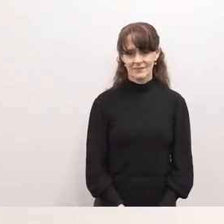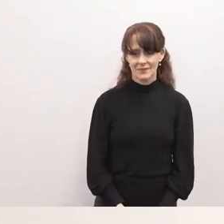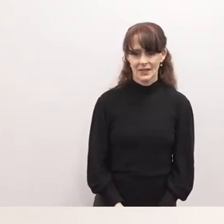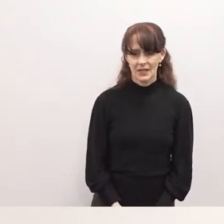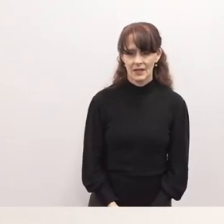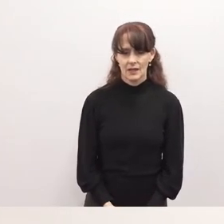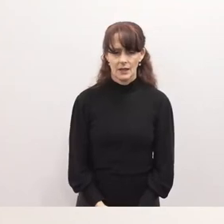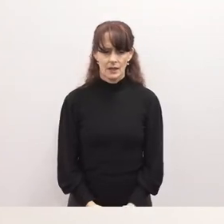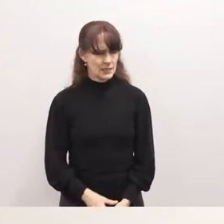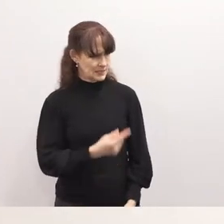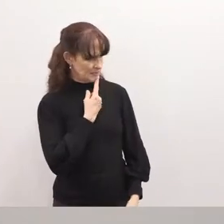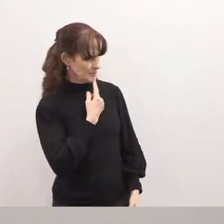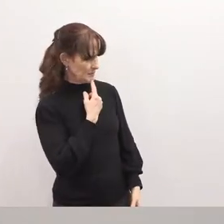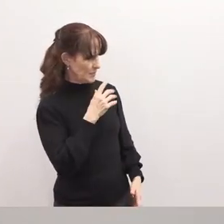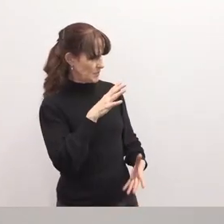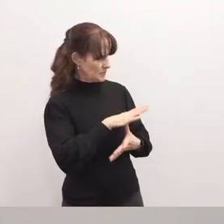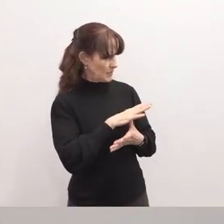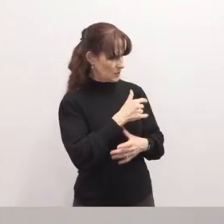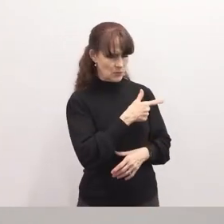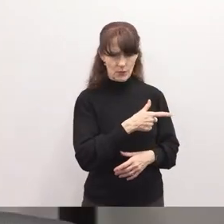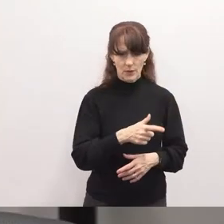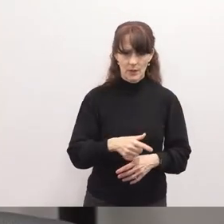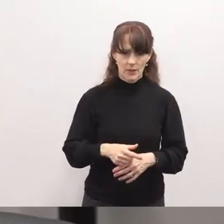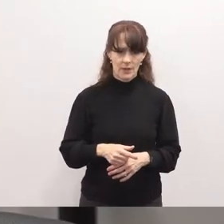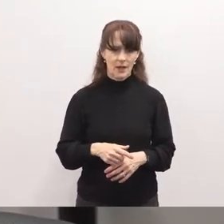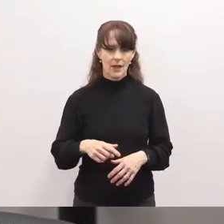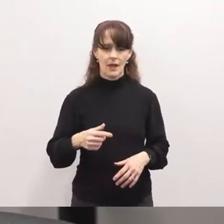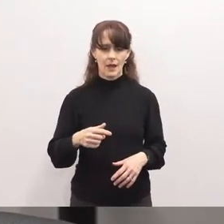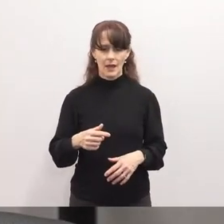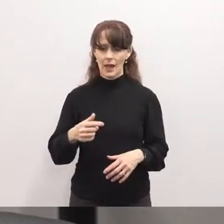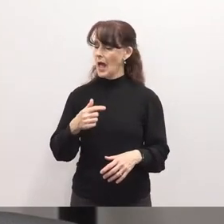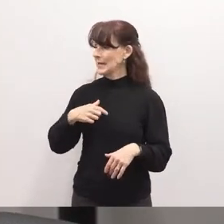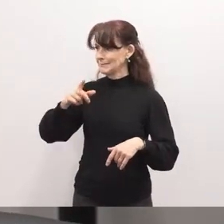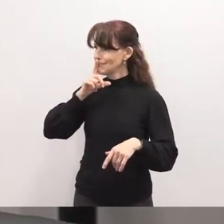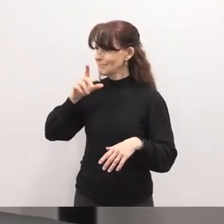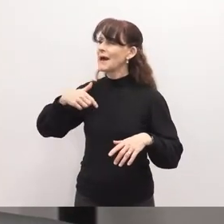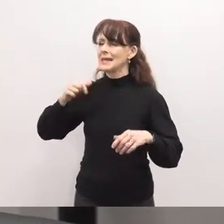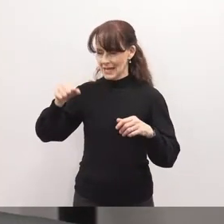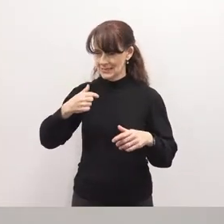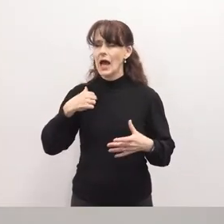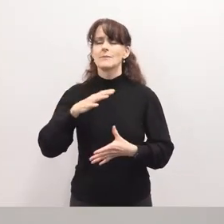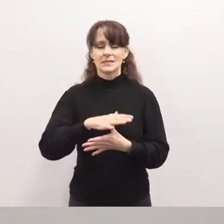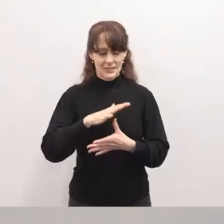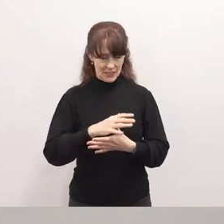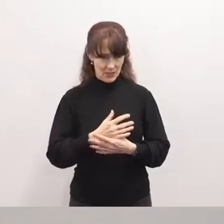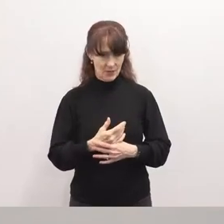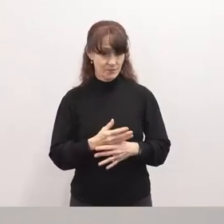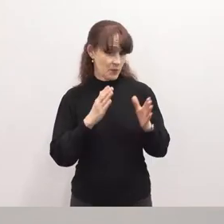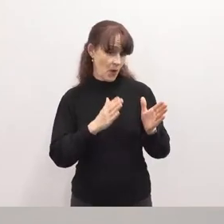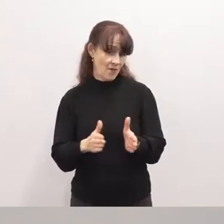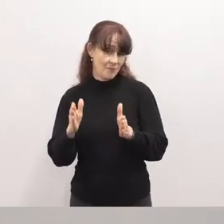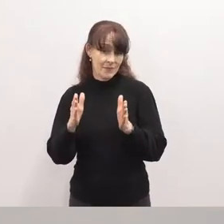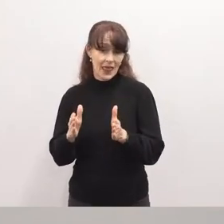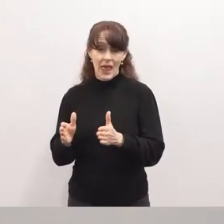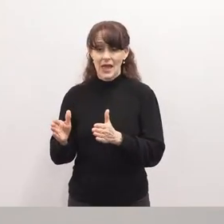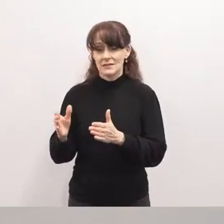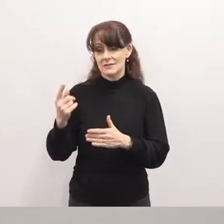And so did you mention if you were a senior? I did not, but I am. Oh, okay. And so you have plans